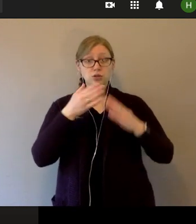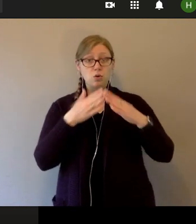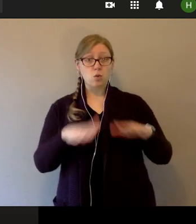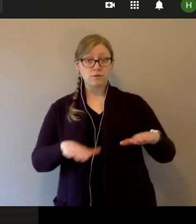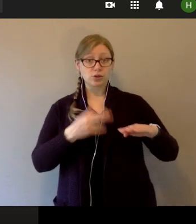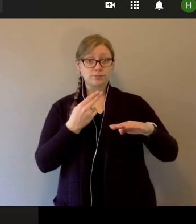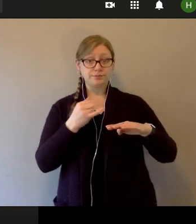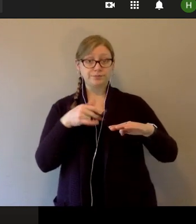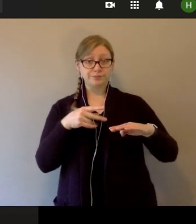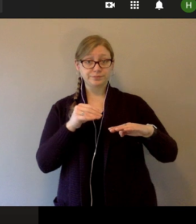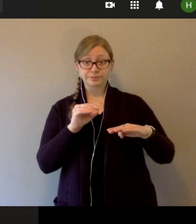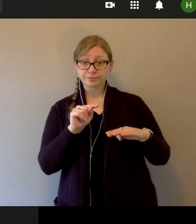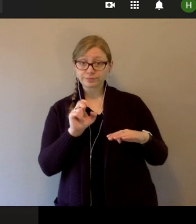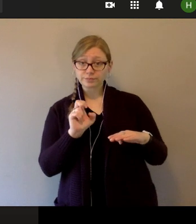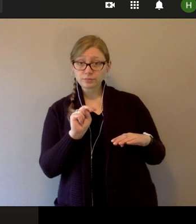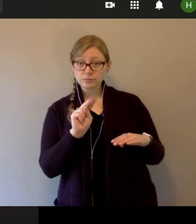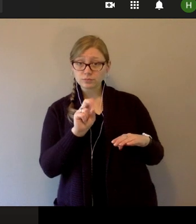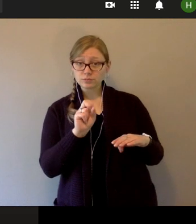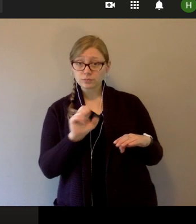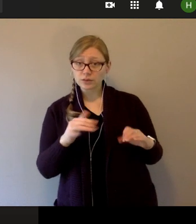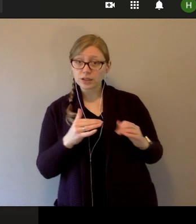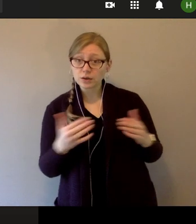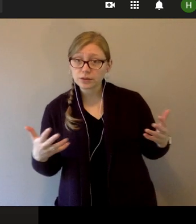that's equal to